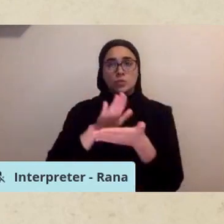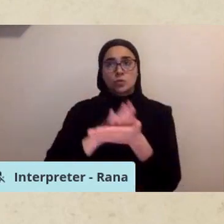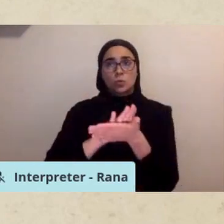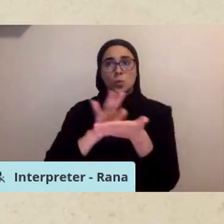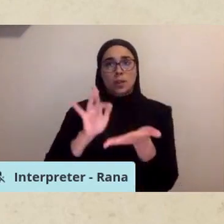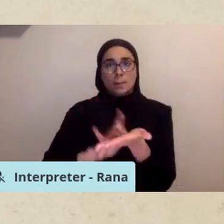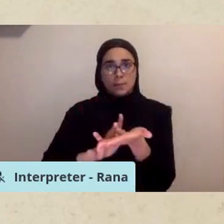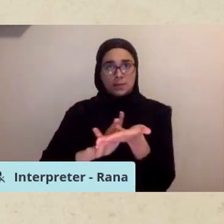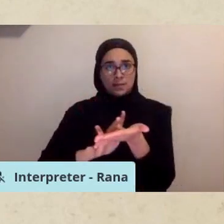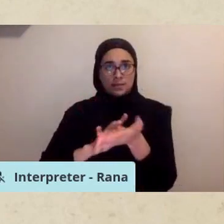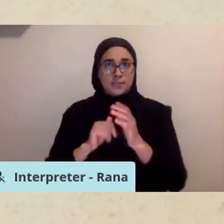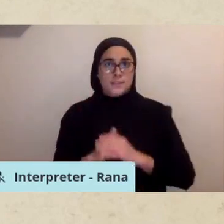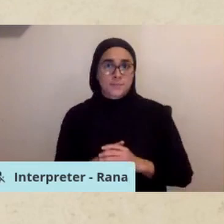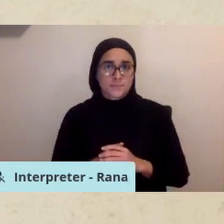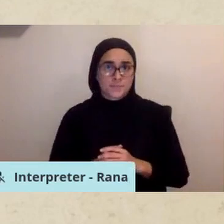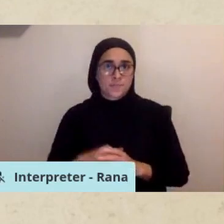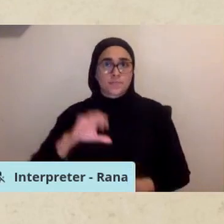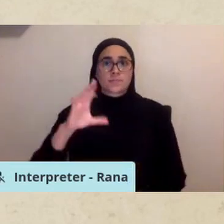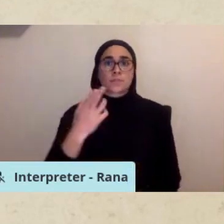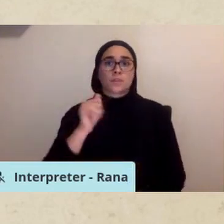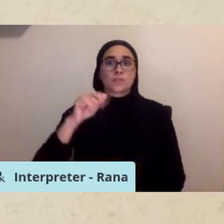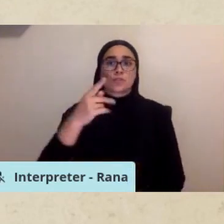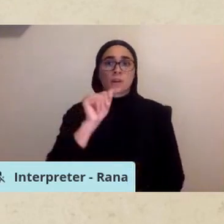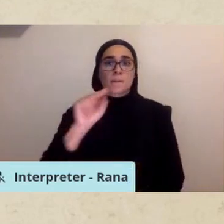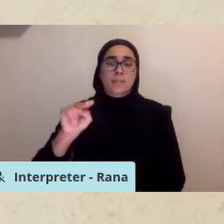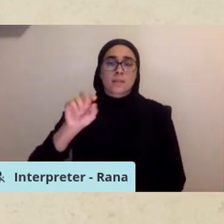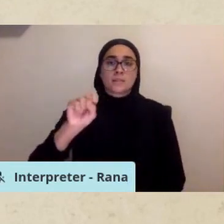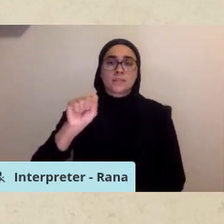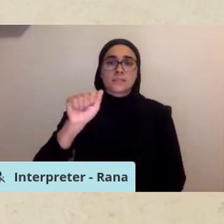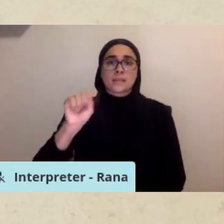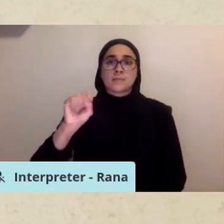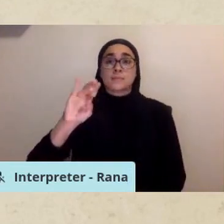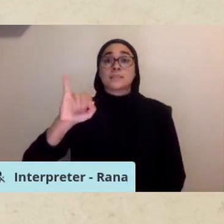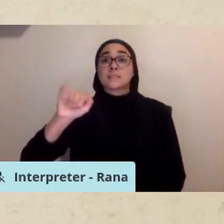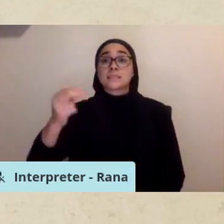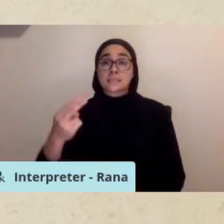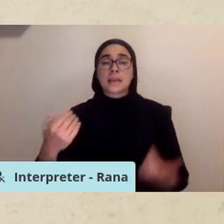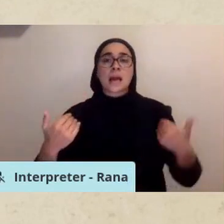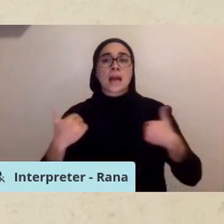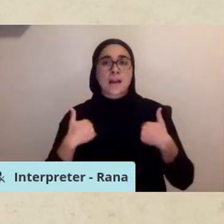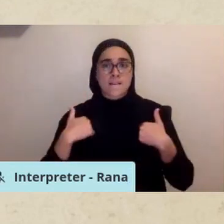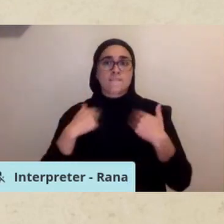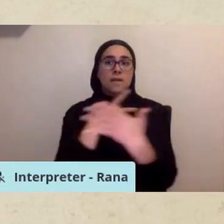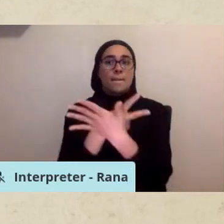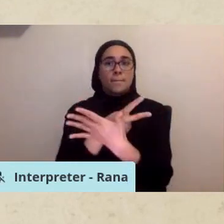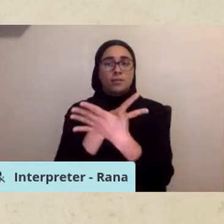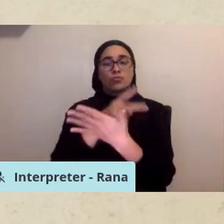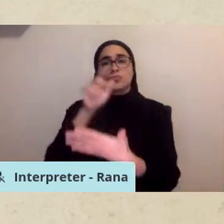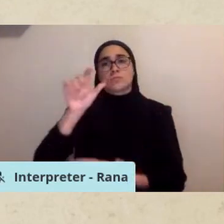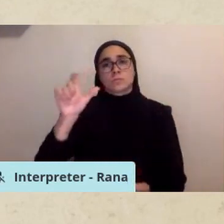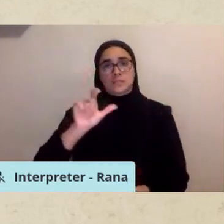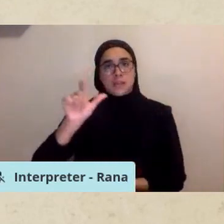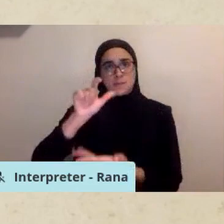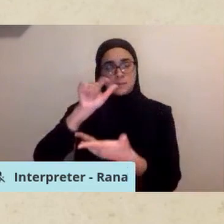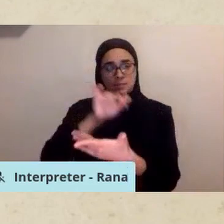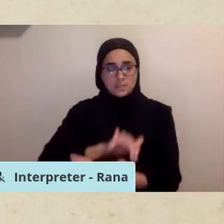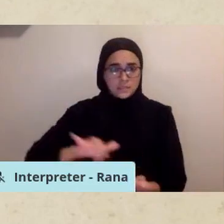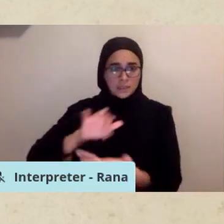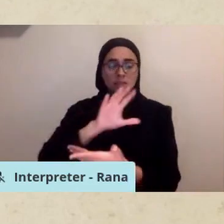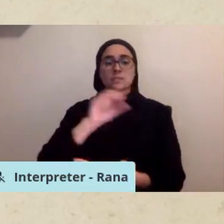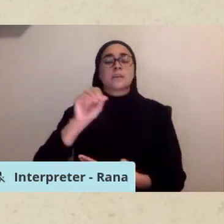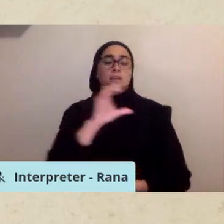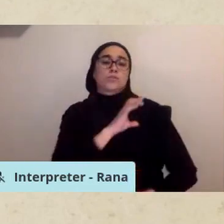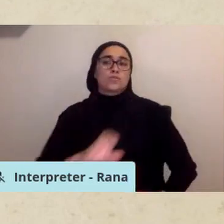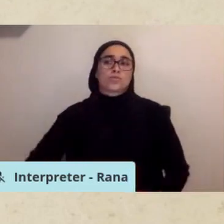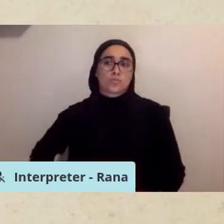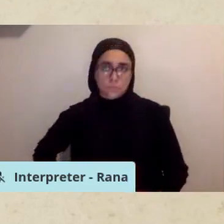Boston University School of Medicine. Chaplain Samsiah holds a master's in Islamic studies and Christian-Muslim relations and graduate